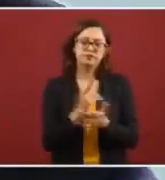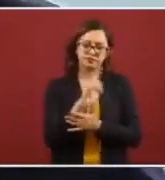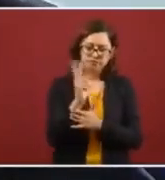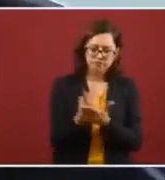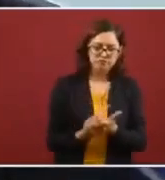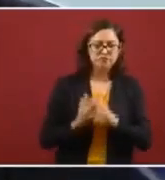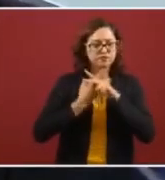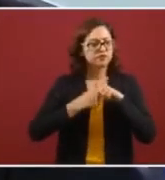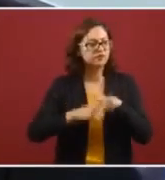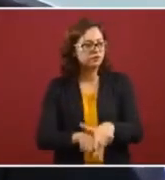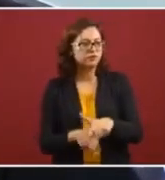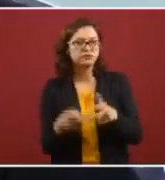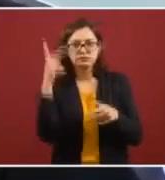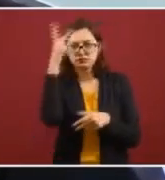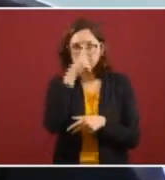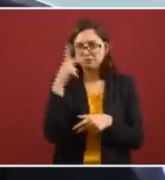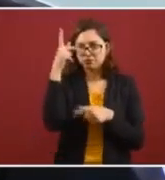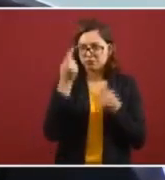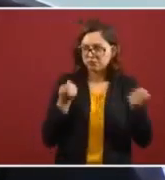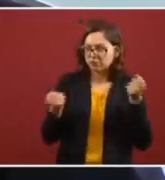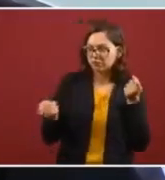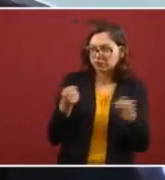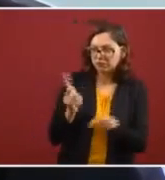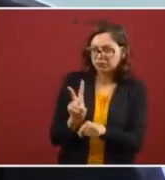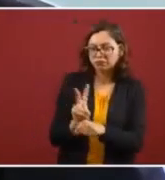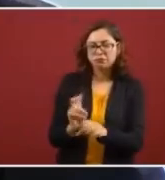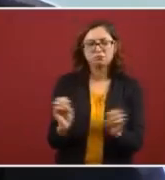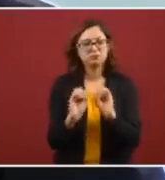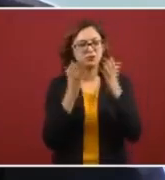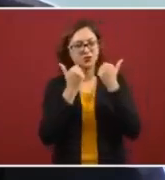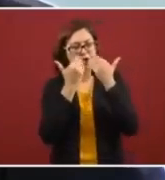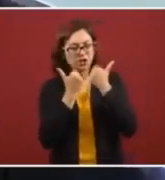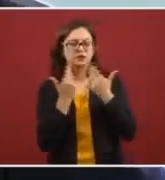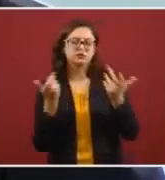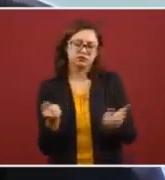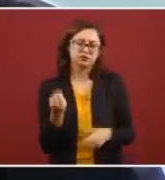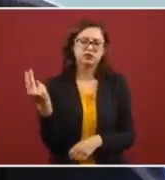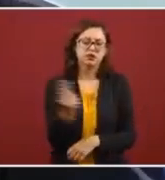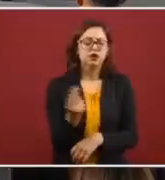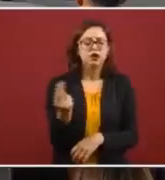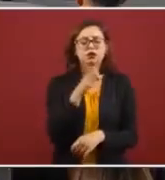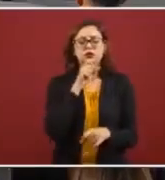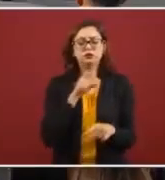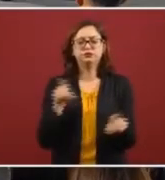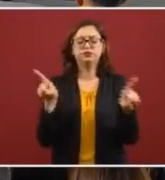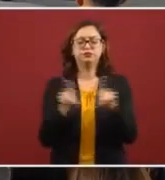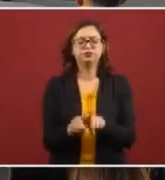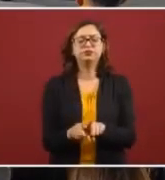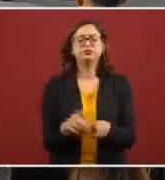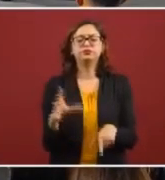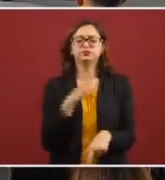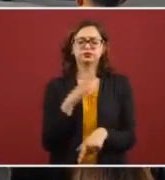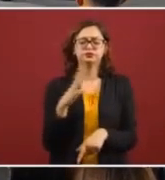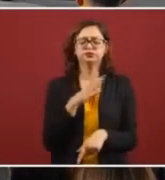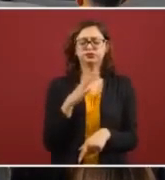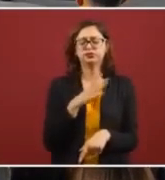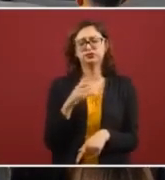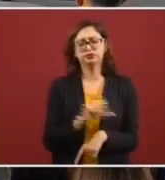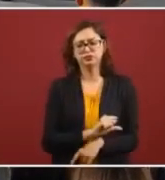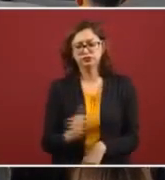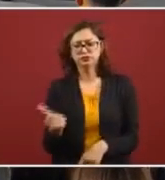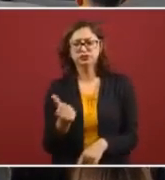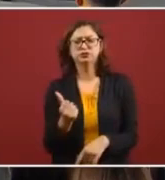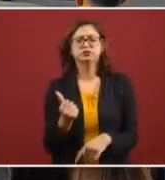But there's some of them have the program, but they don't have the personnel yet, and it hasn't been able to take into effect. But one